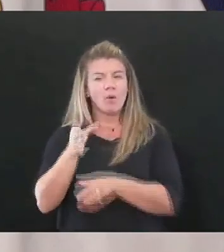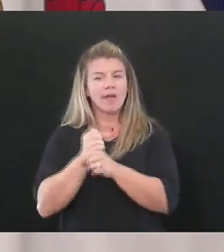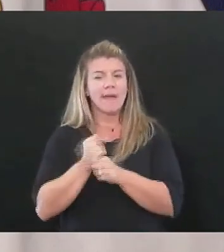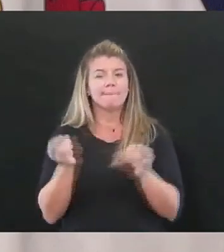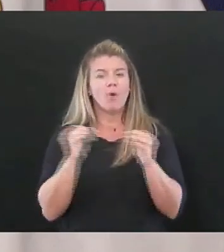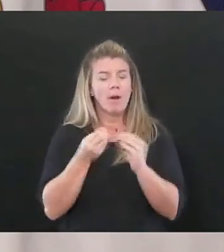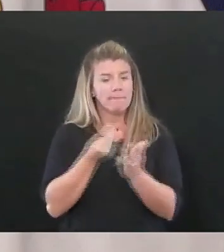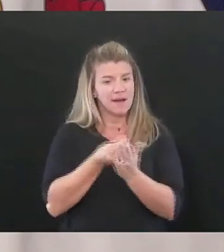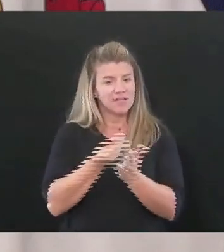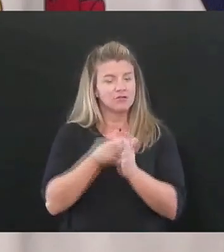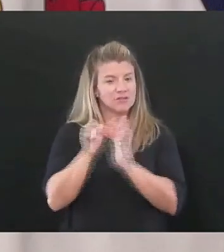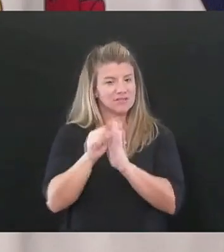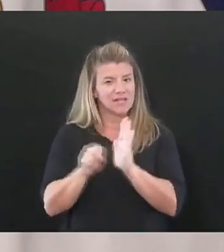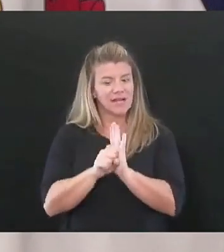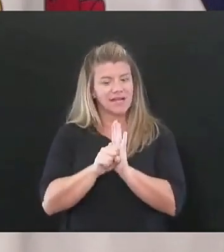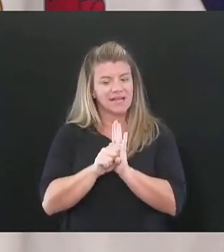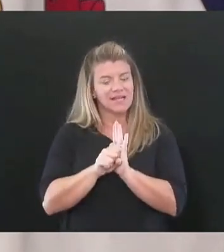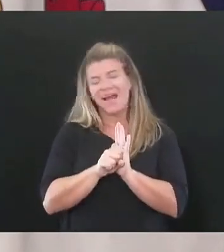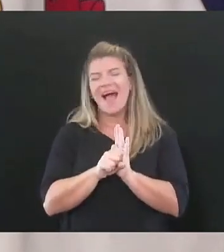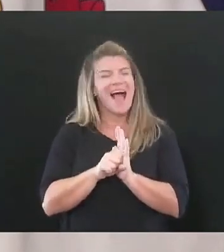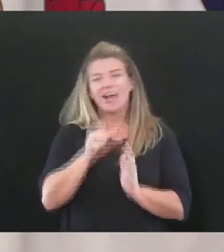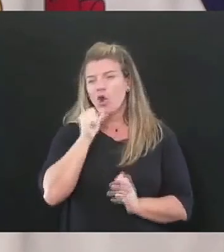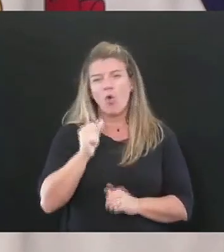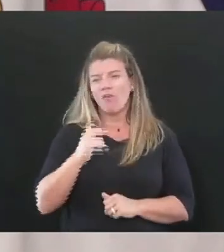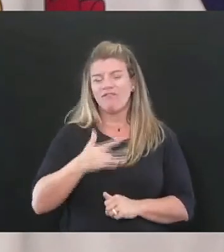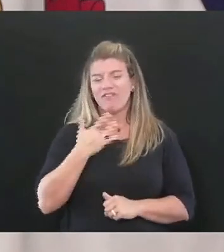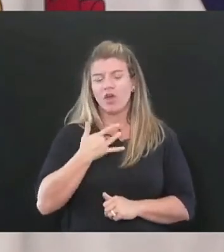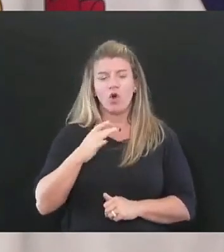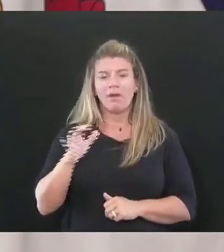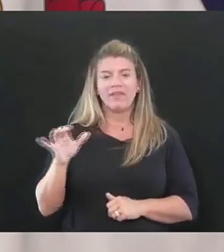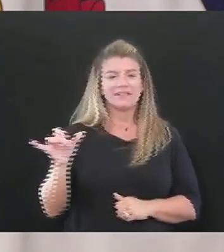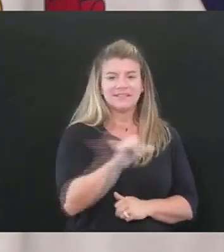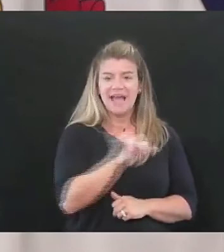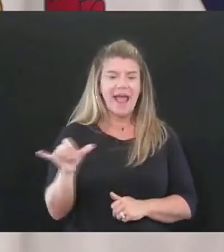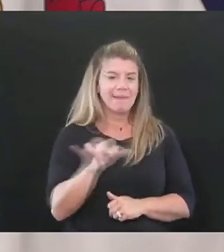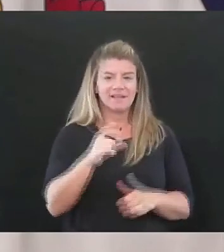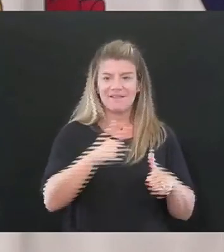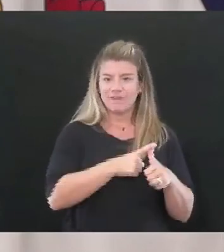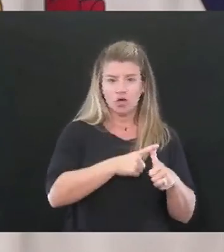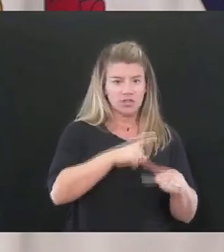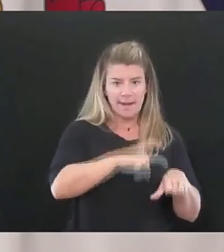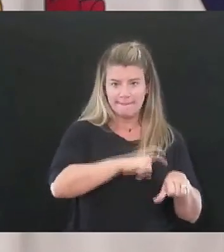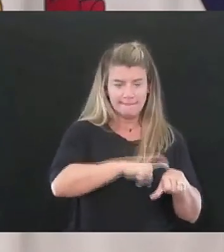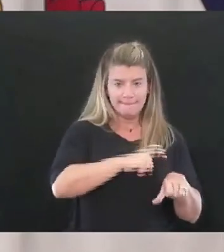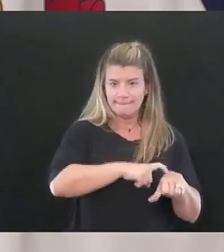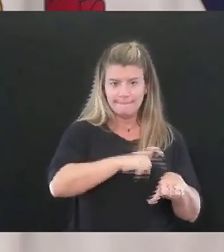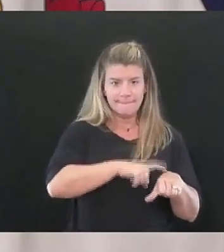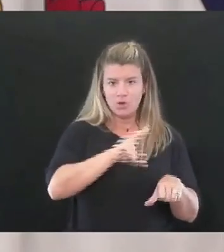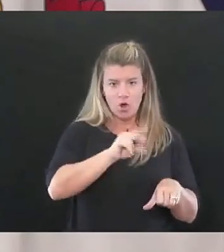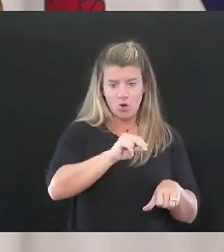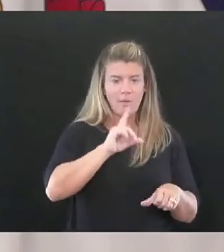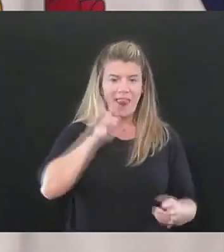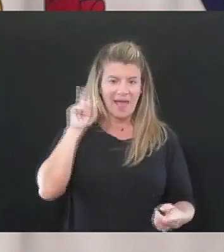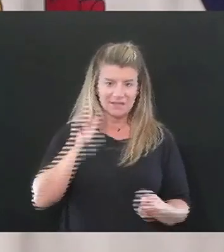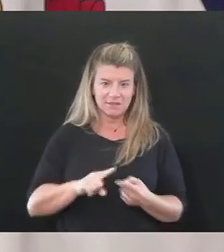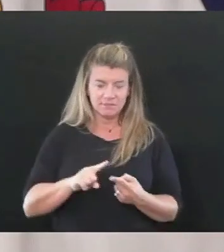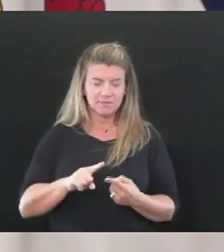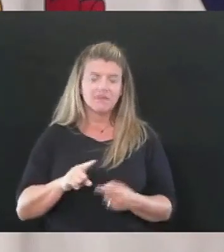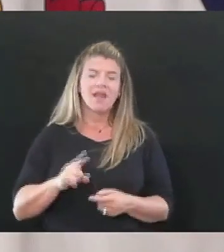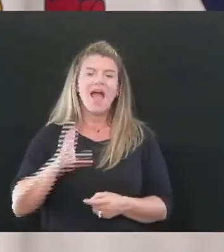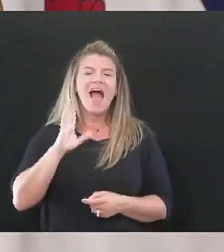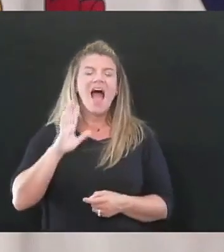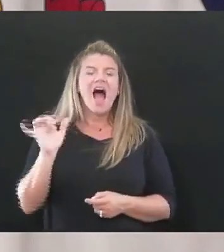state. It won't be, I don't think it'll be as many dollars as came in the first go round of the CARES money that came. I think